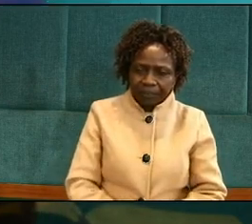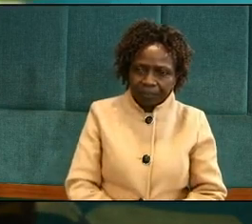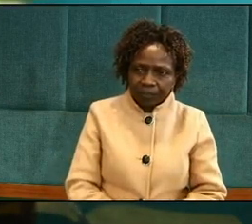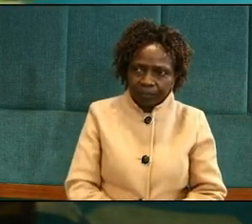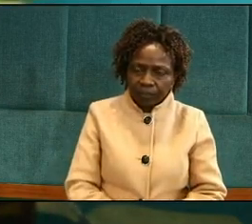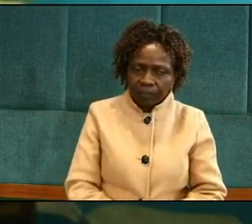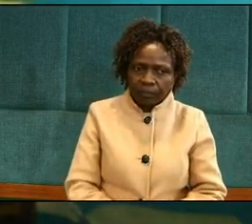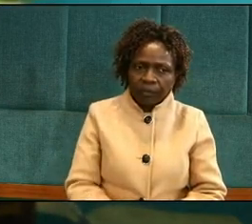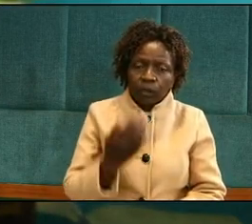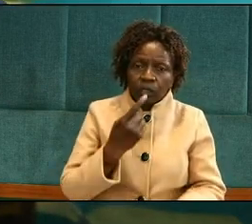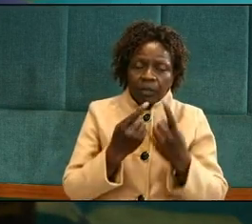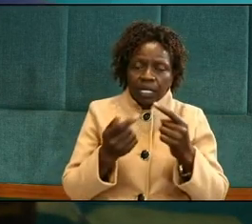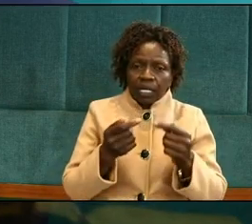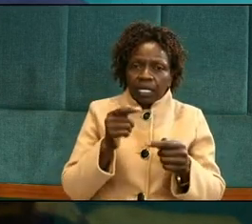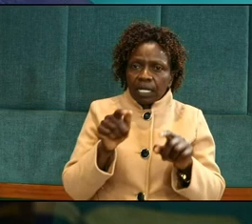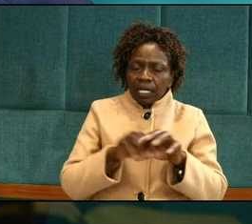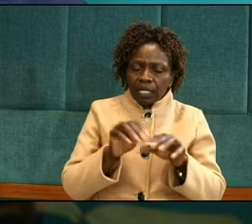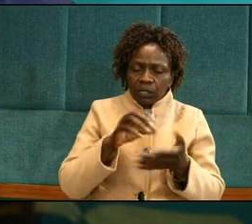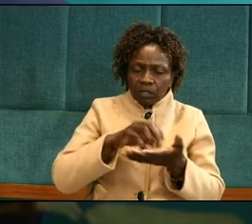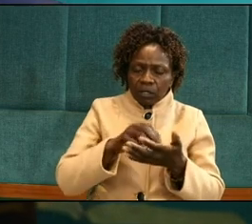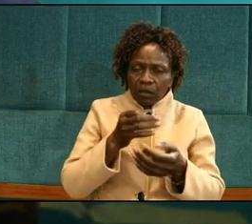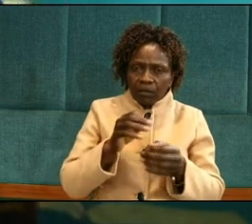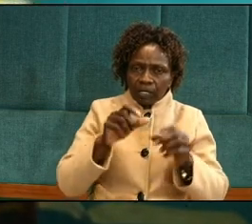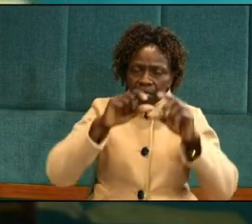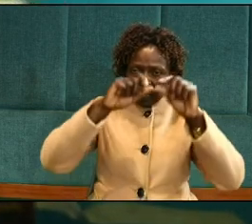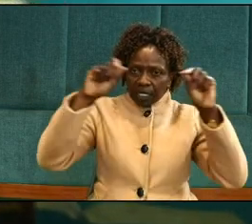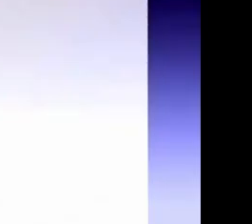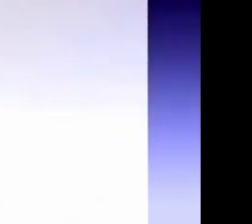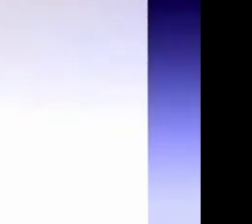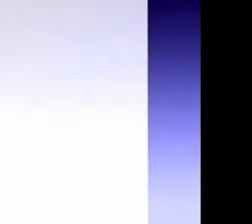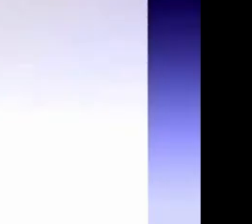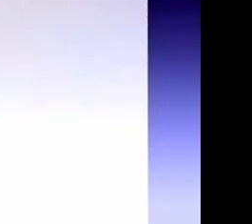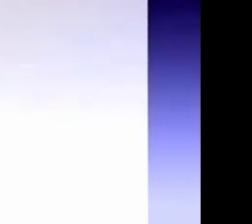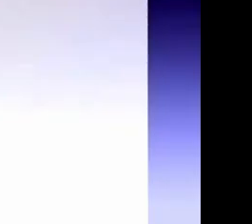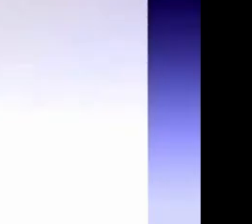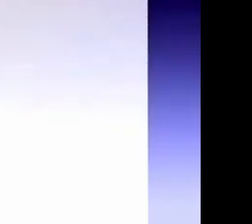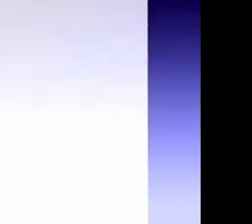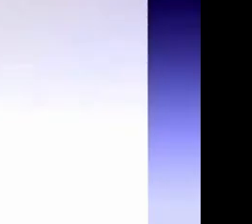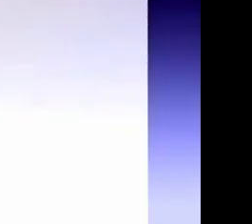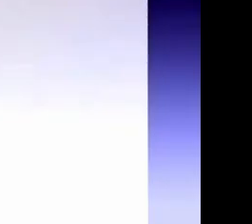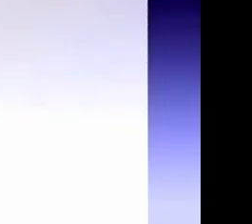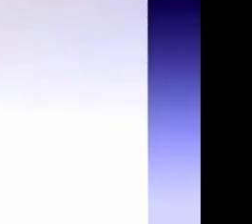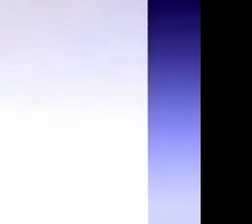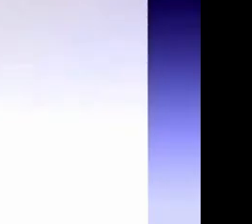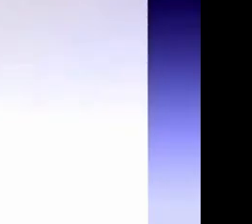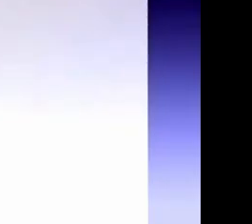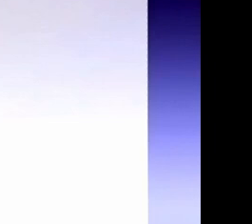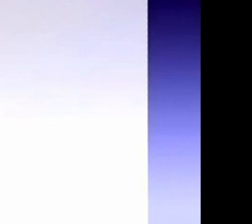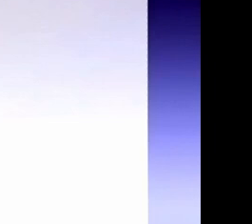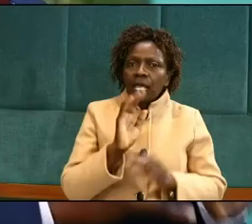I want to speak on the subject, the curtain of honor. You see, marriage is